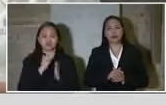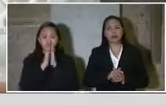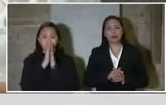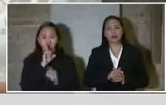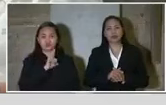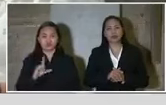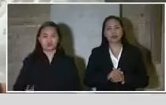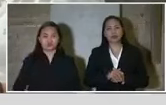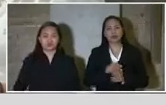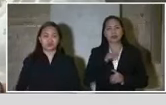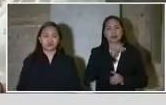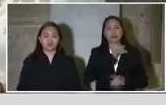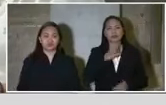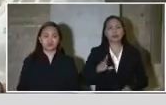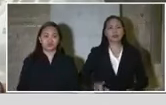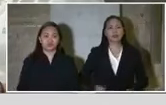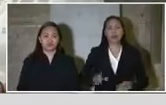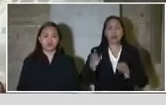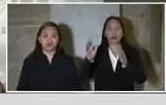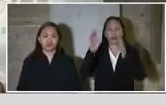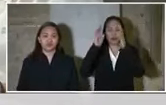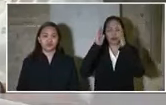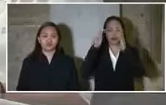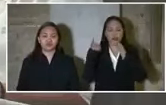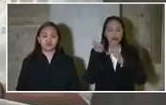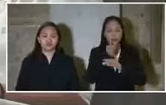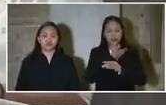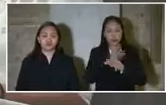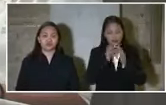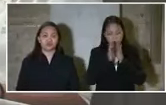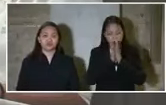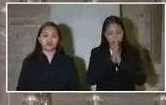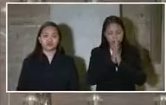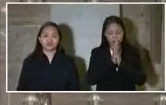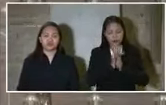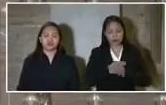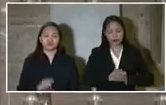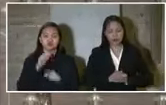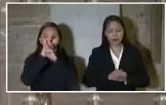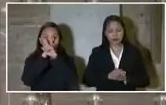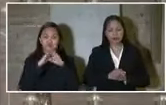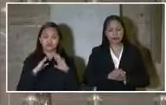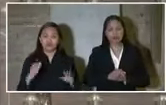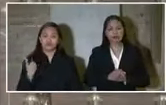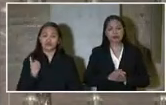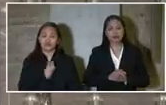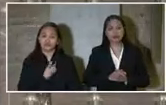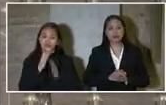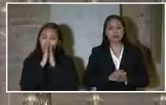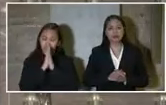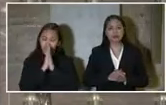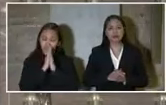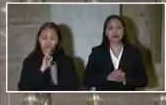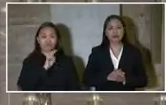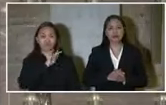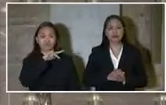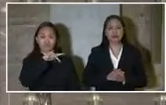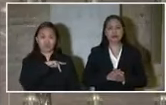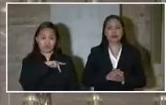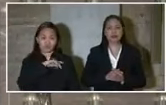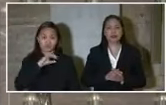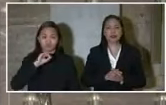Lord. Lord, hear our prayer. In silence, let us now pray for our